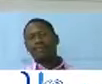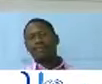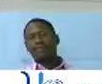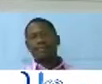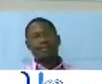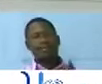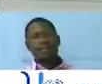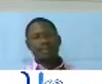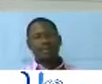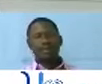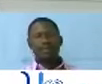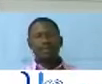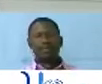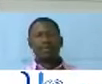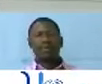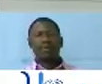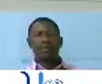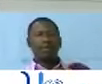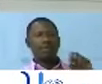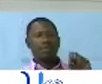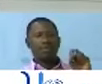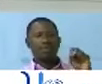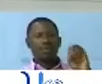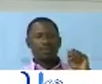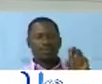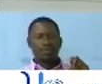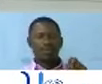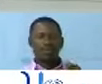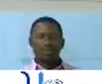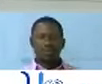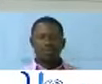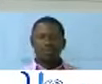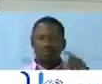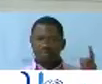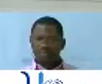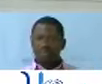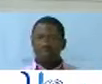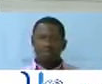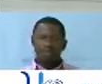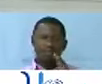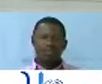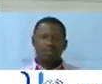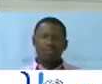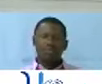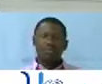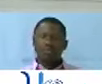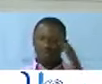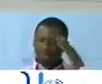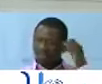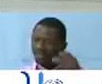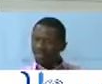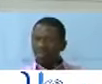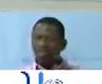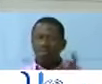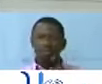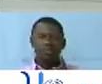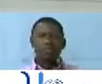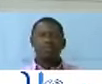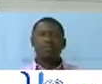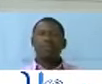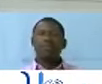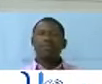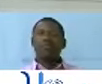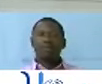end, Moses Richard was charged. I can't remember exactly what he was charged with. We have been giving false information, if I'm